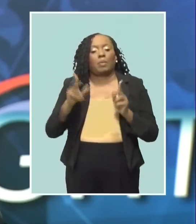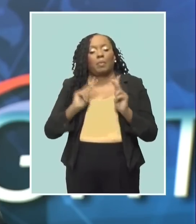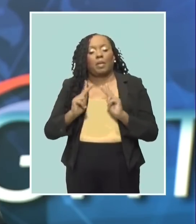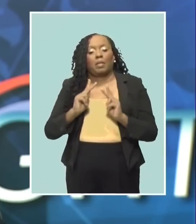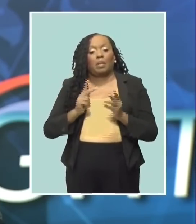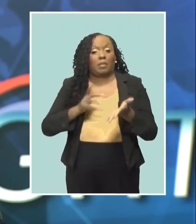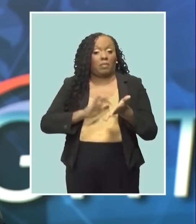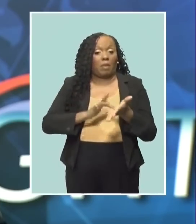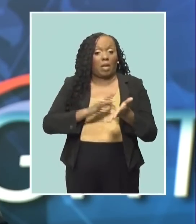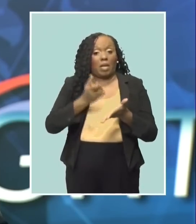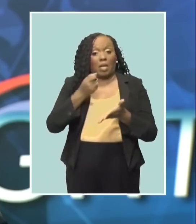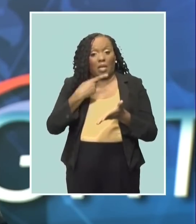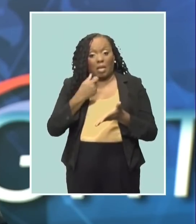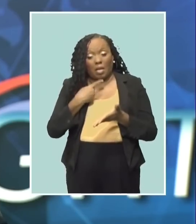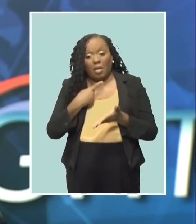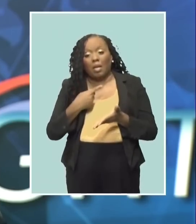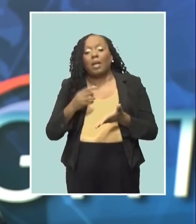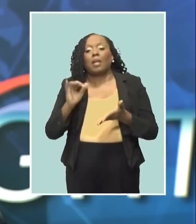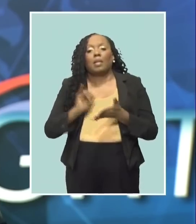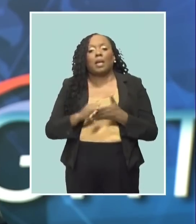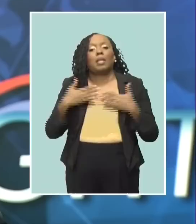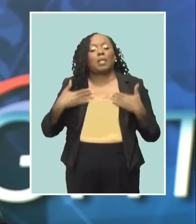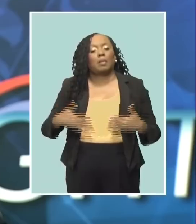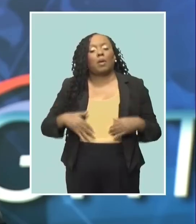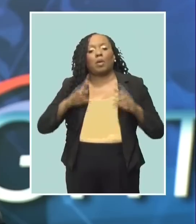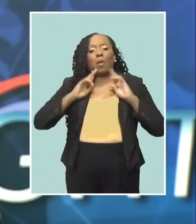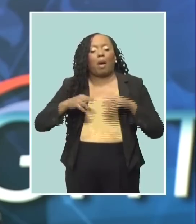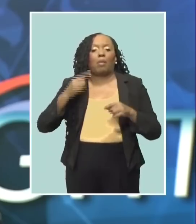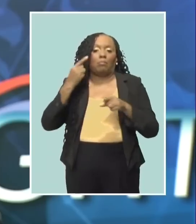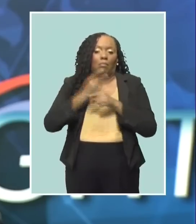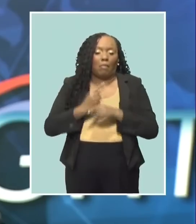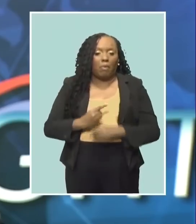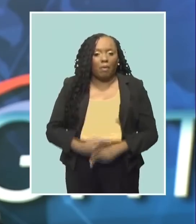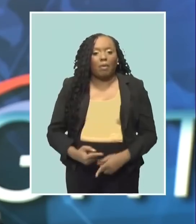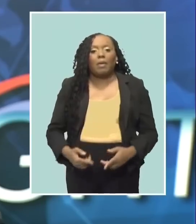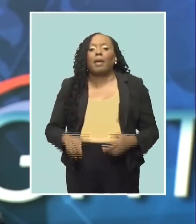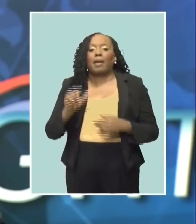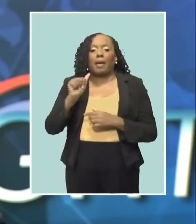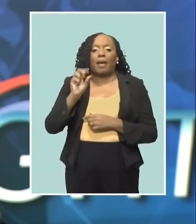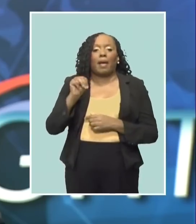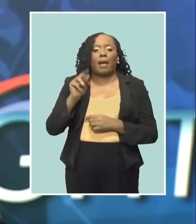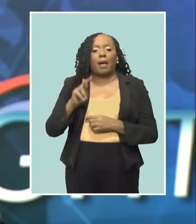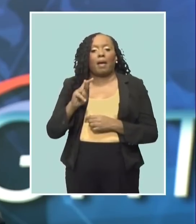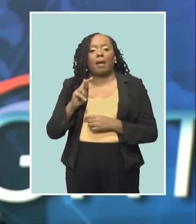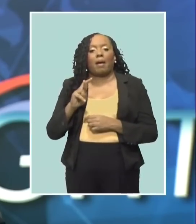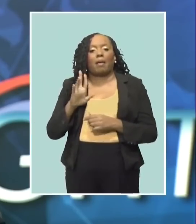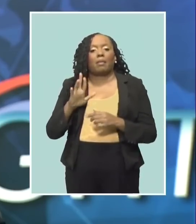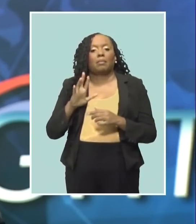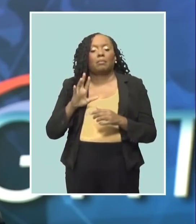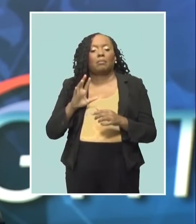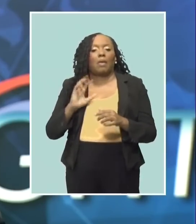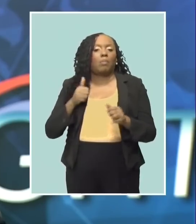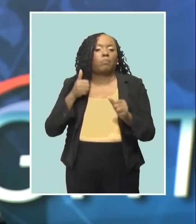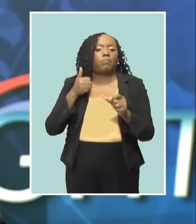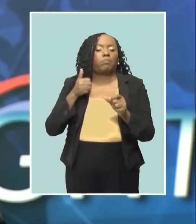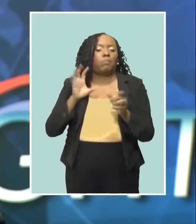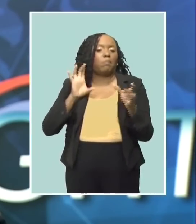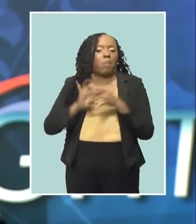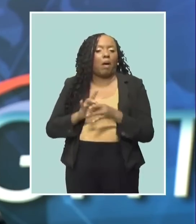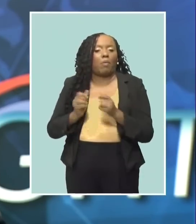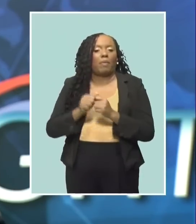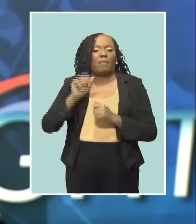drug-resistant infections. According to Ms. Motley, AMR is already associated with 5 million deaths both directly